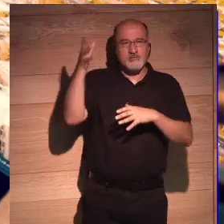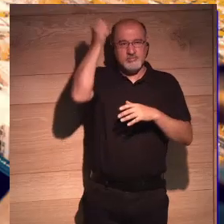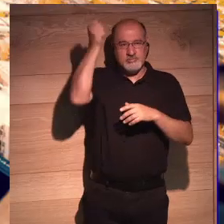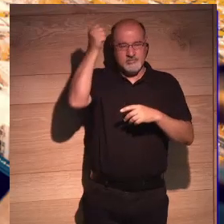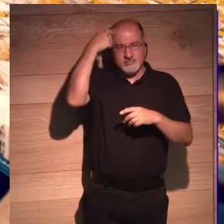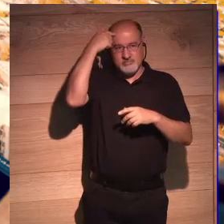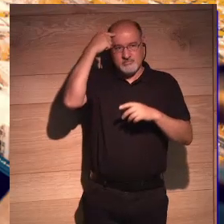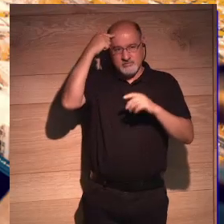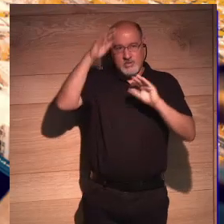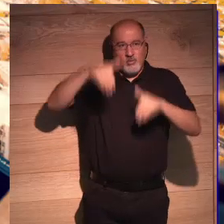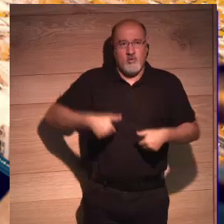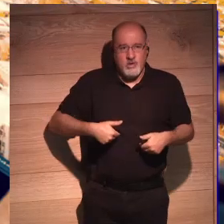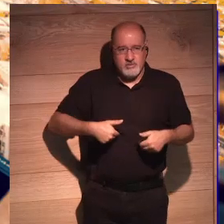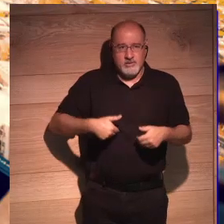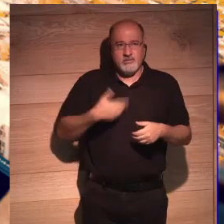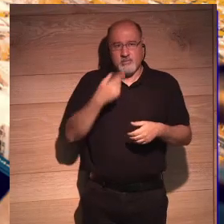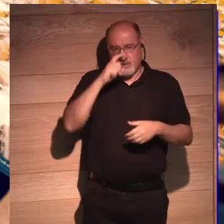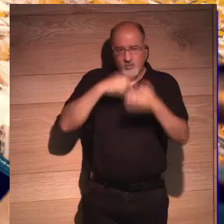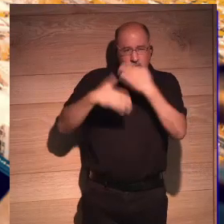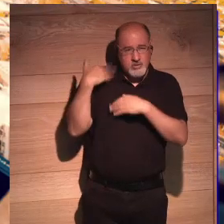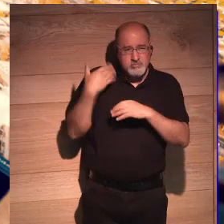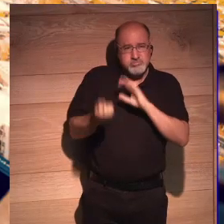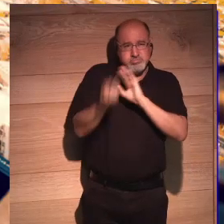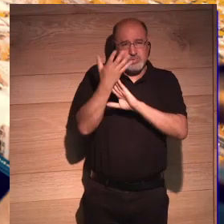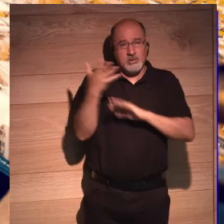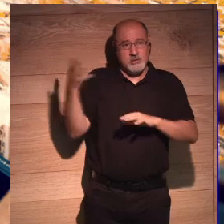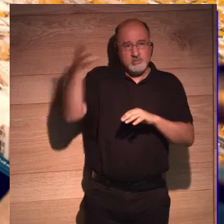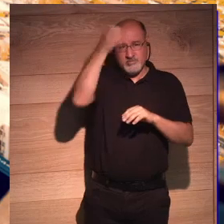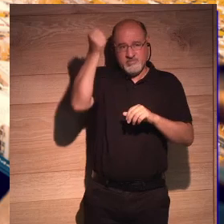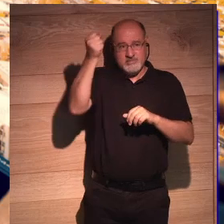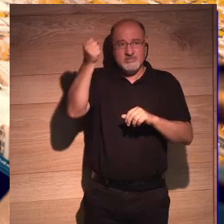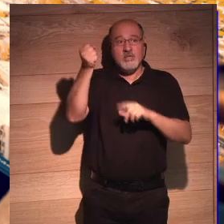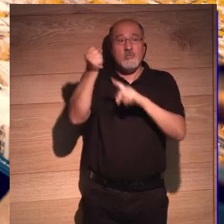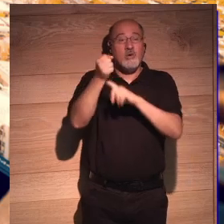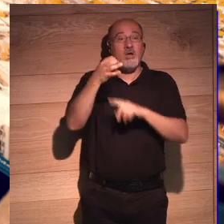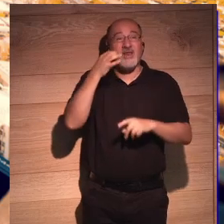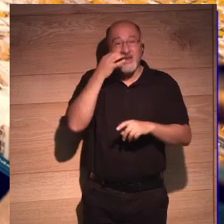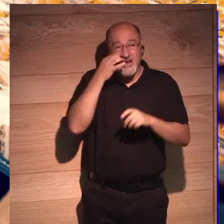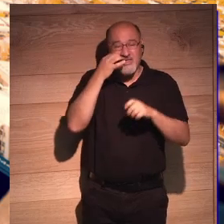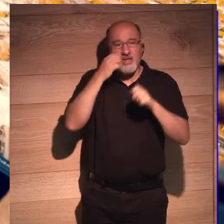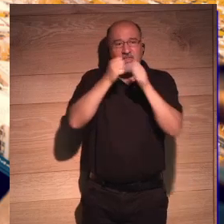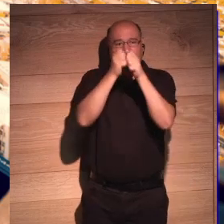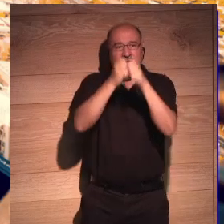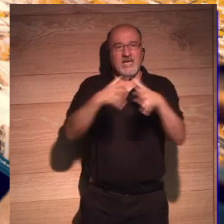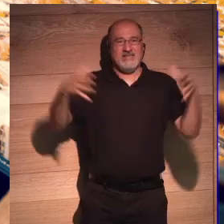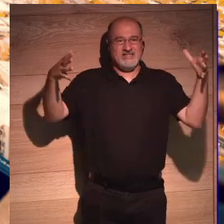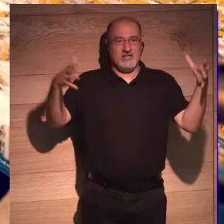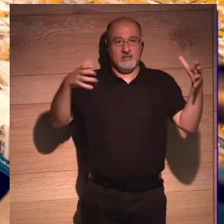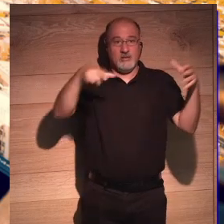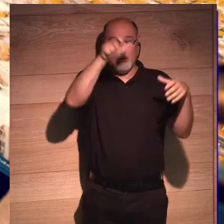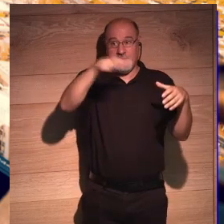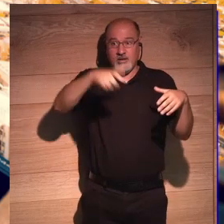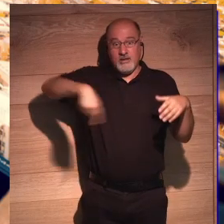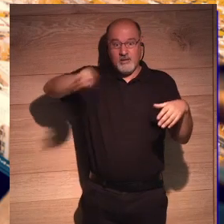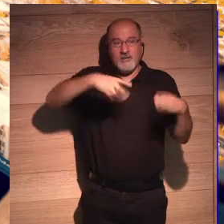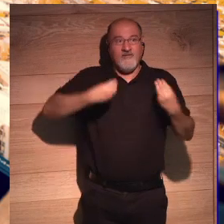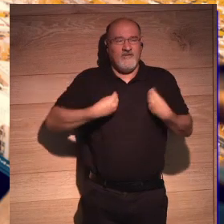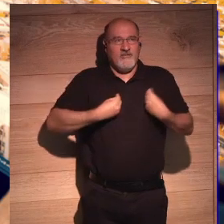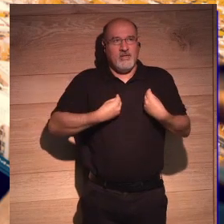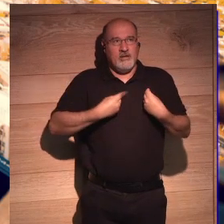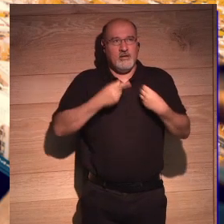experience, when your audience member does that experience, they're much more likely to remember it than if they were,